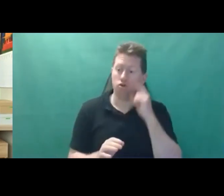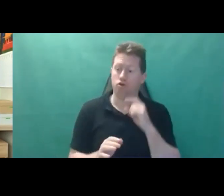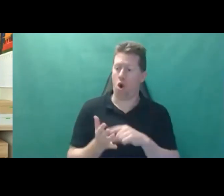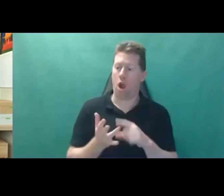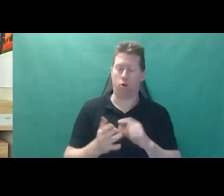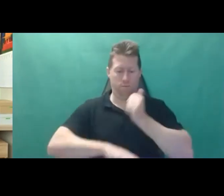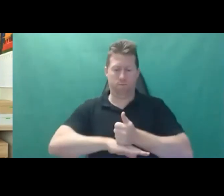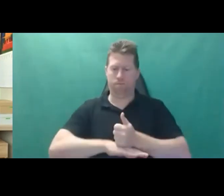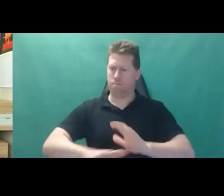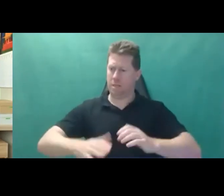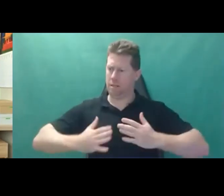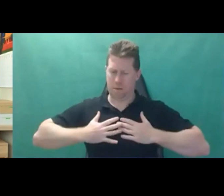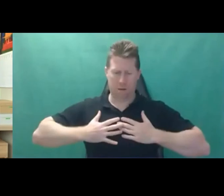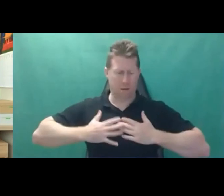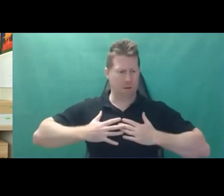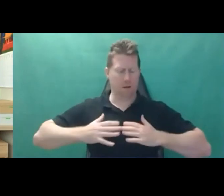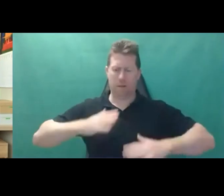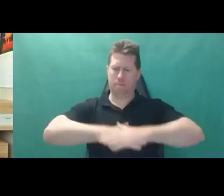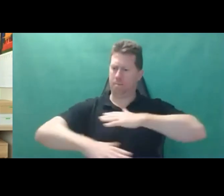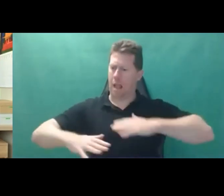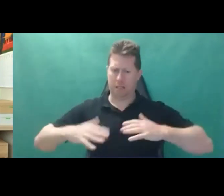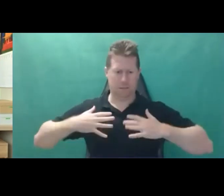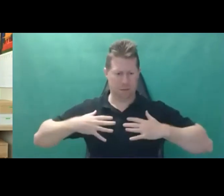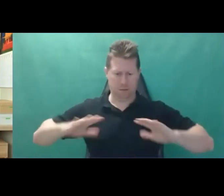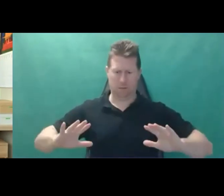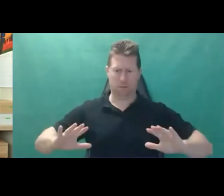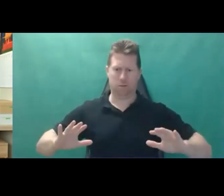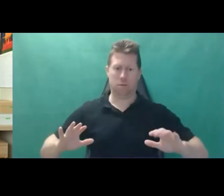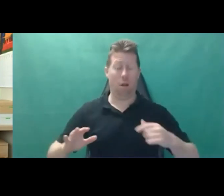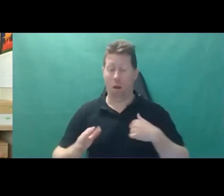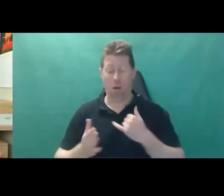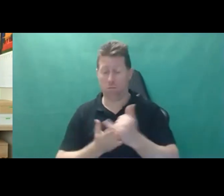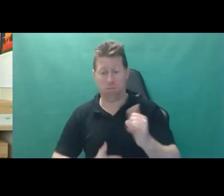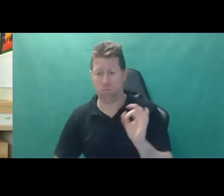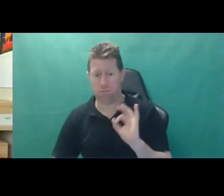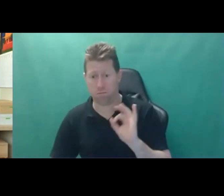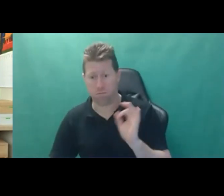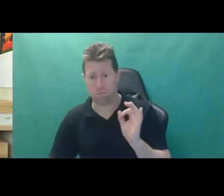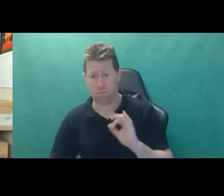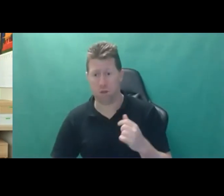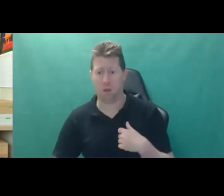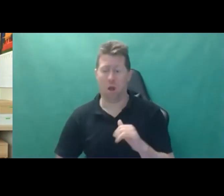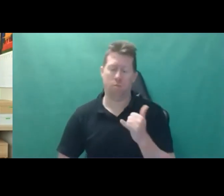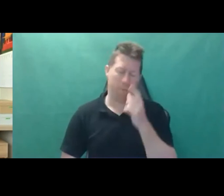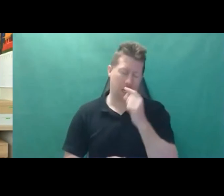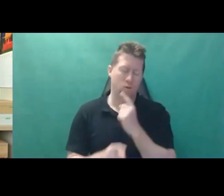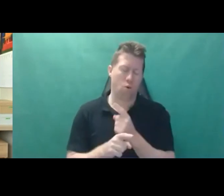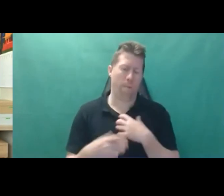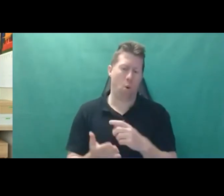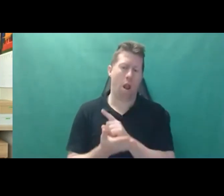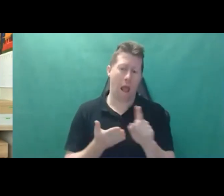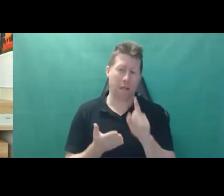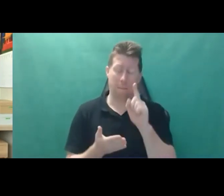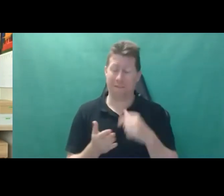And I have no objection to that, by the way, in terms of, you know, I'll probably say more about this later. But it seems important to